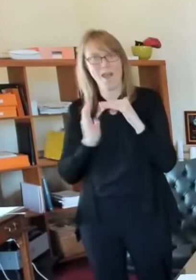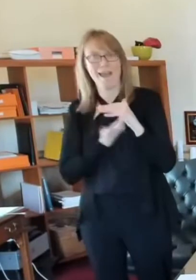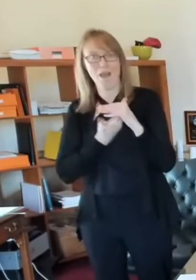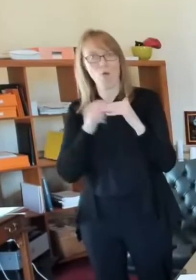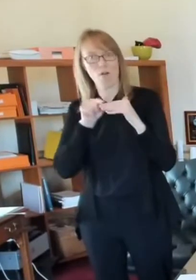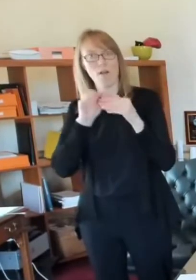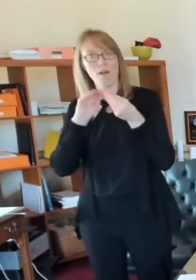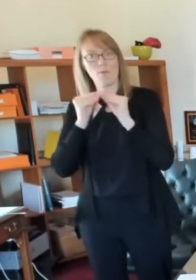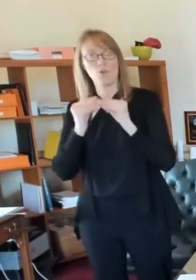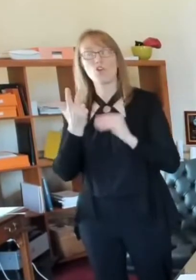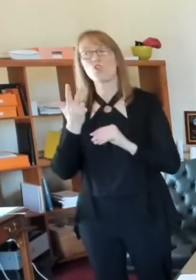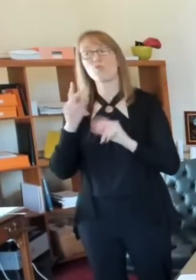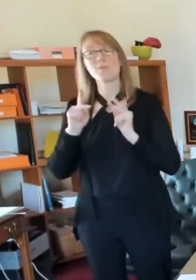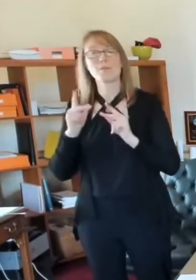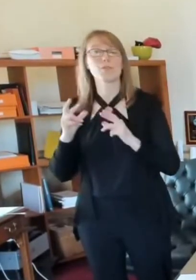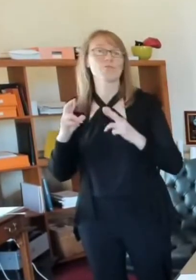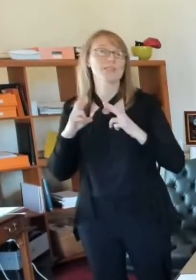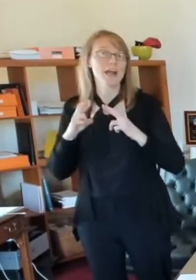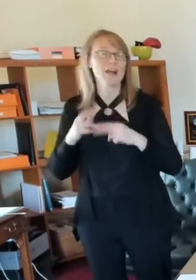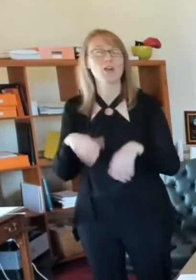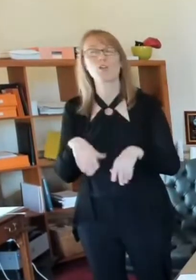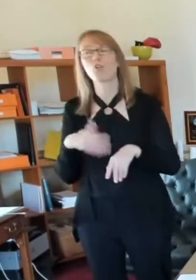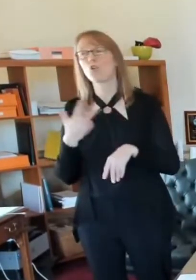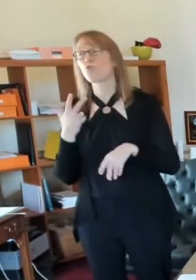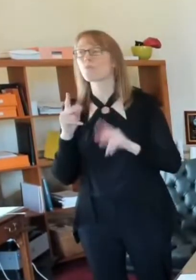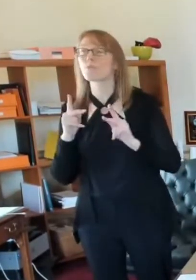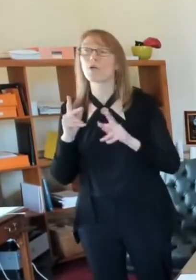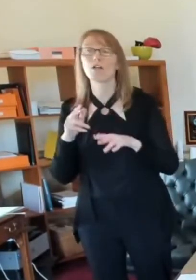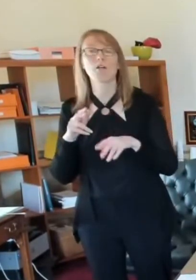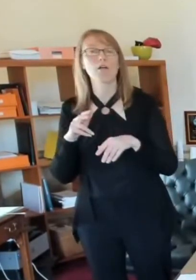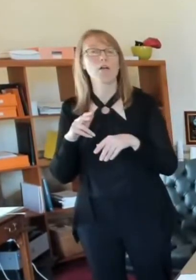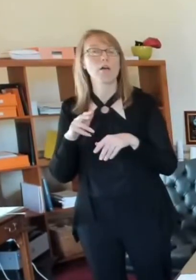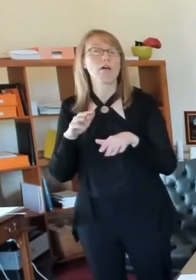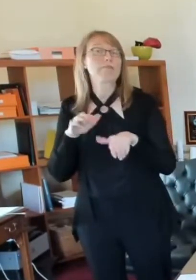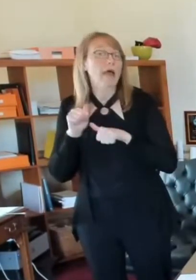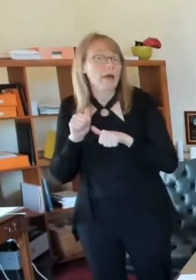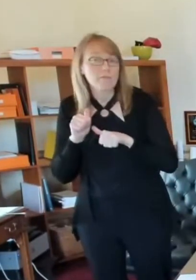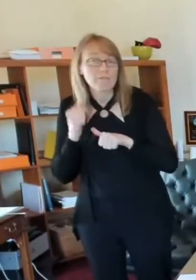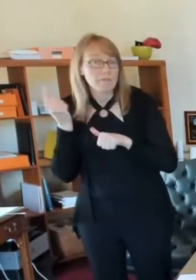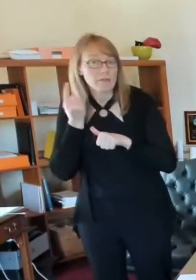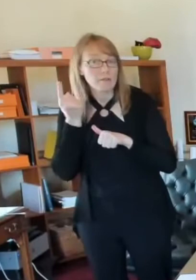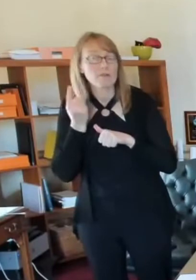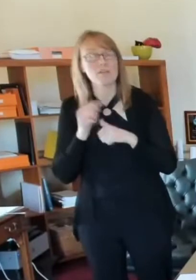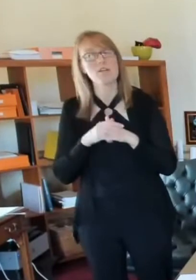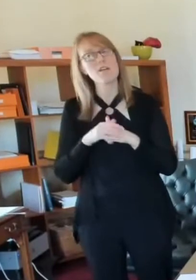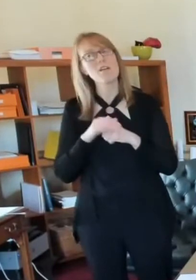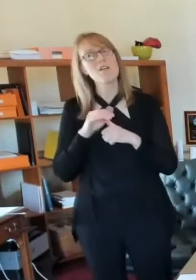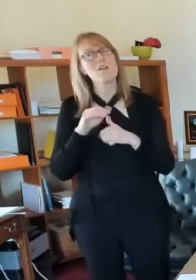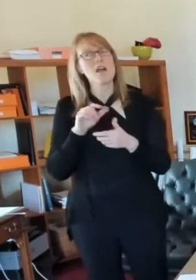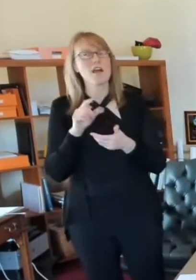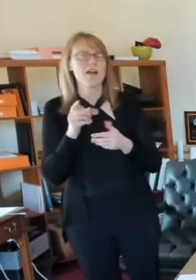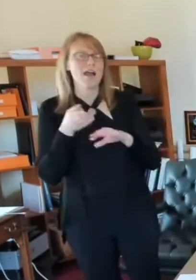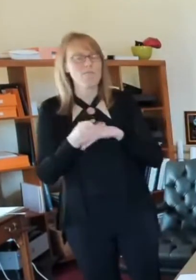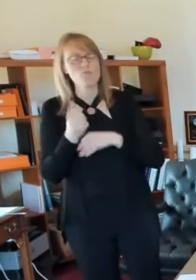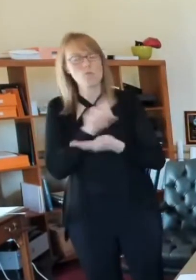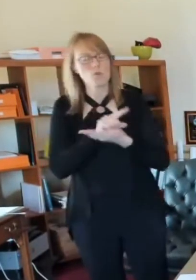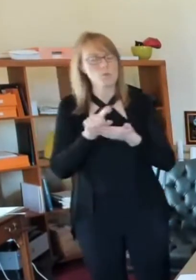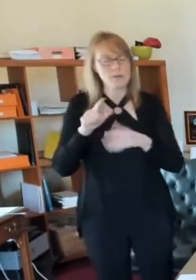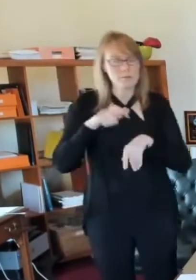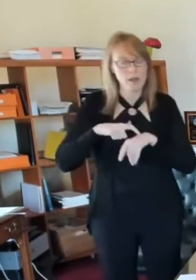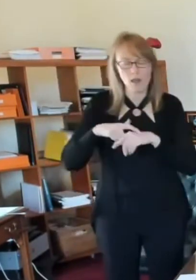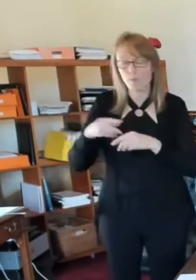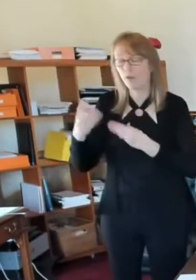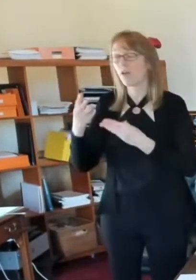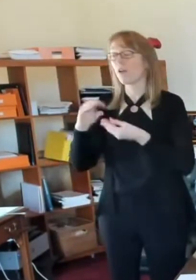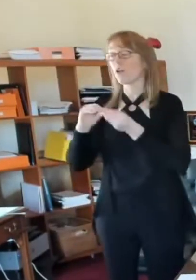people have retired or left. And, that's not unusual in a week, because, of course, when